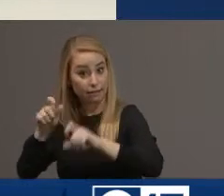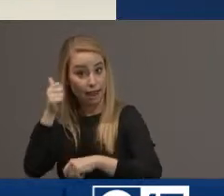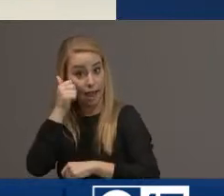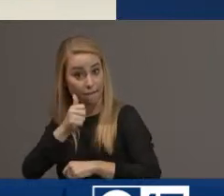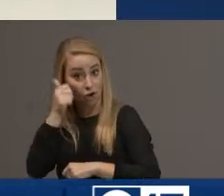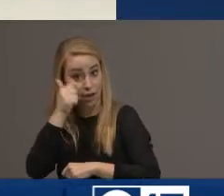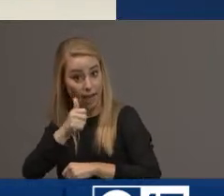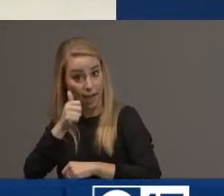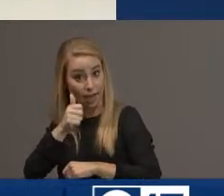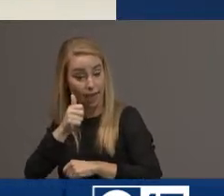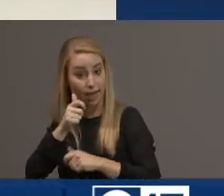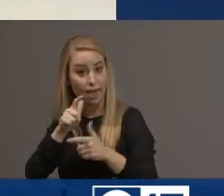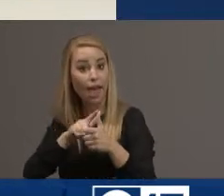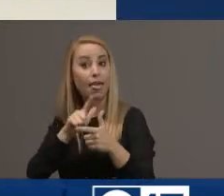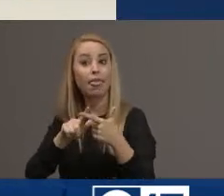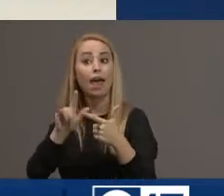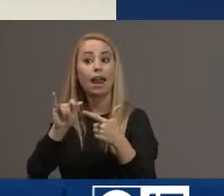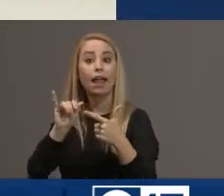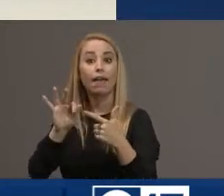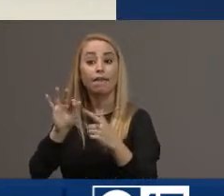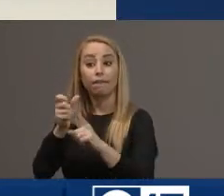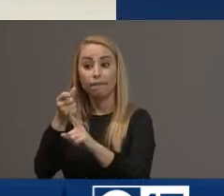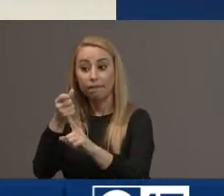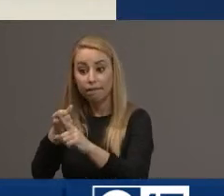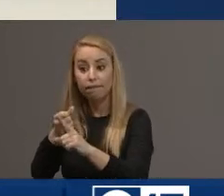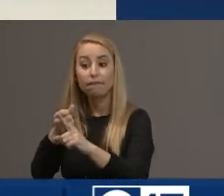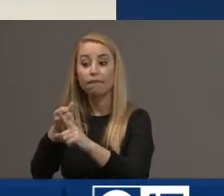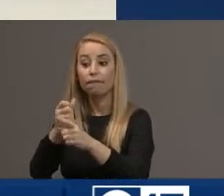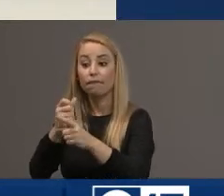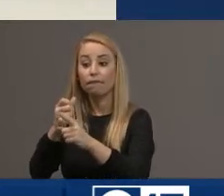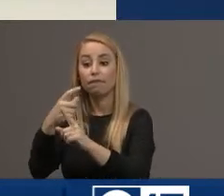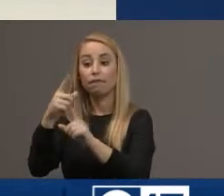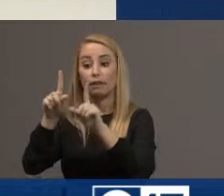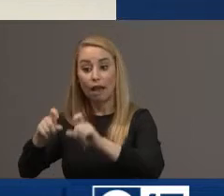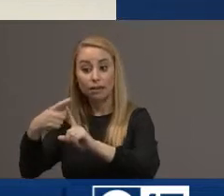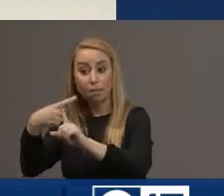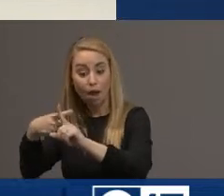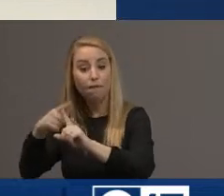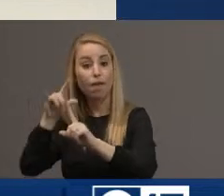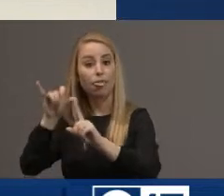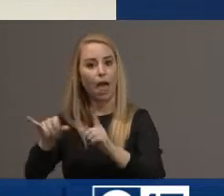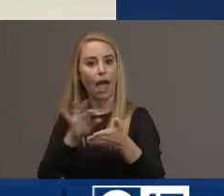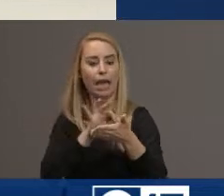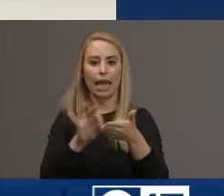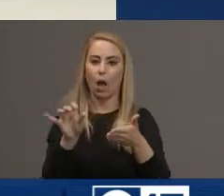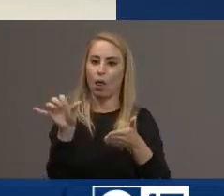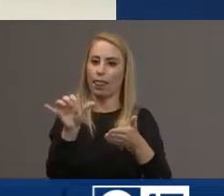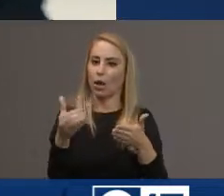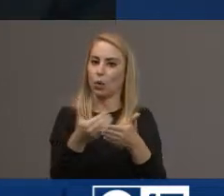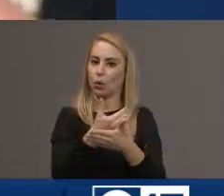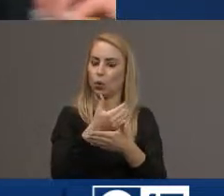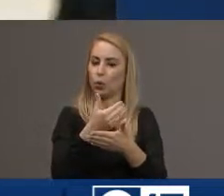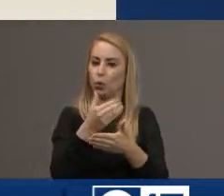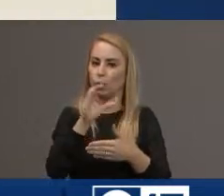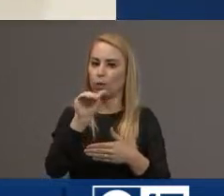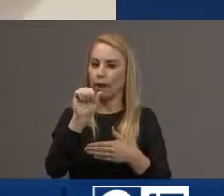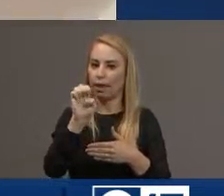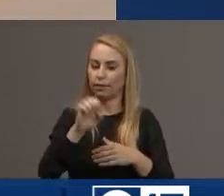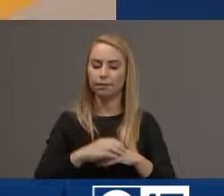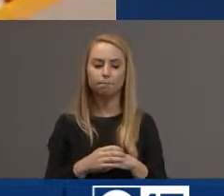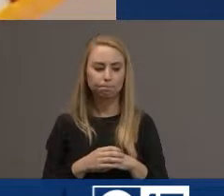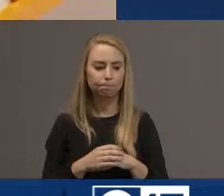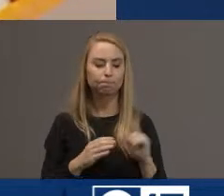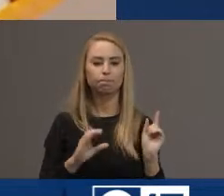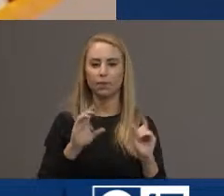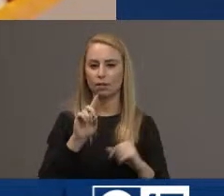does that then become a new case in the system? Dr. Christ? Sure. So the way that we count our cases